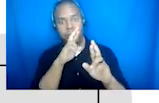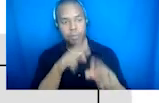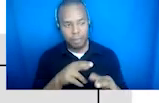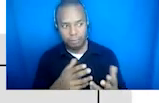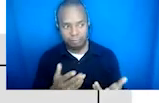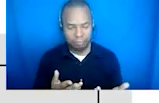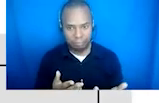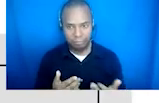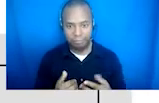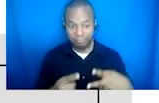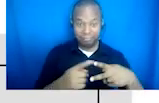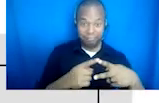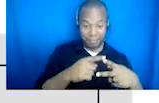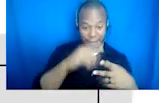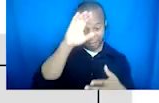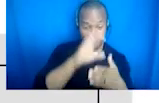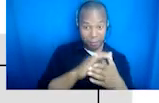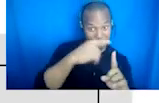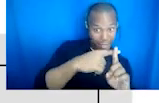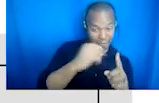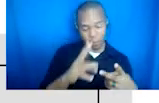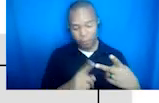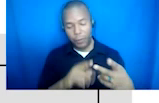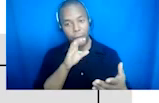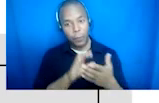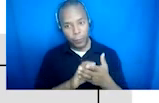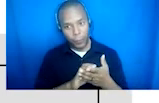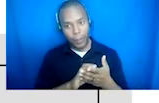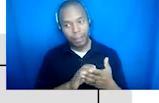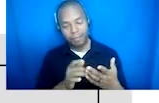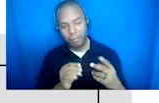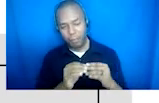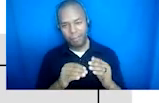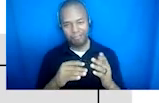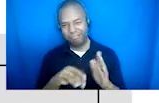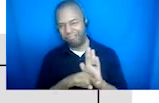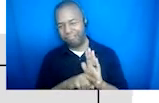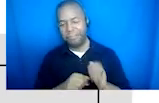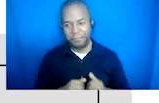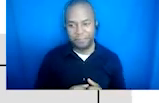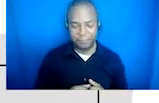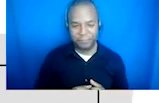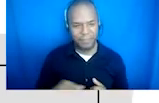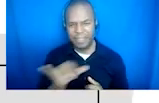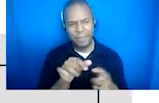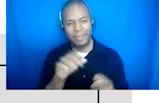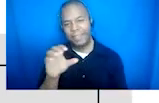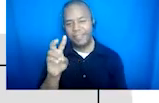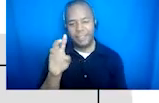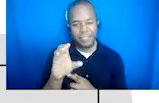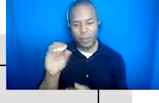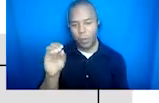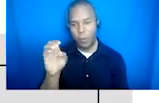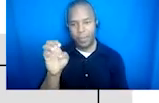by Wayman or we go by Evelyn? Same thing with CVC-OEI. We are not in this alone though.